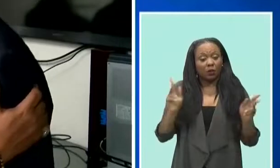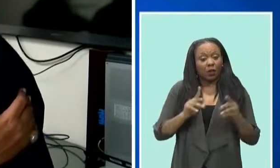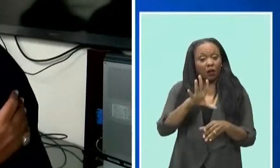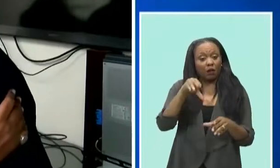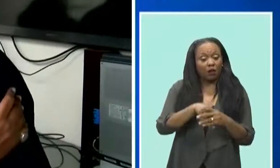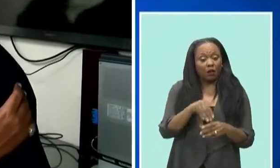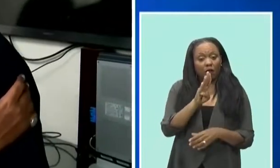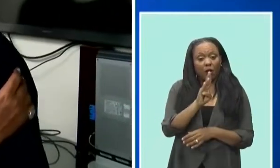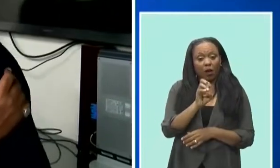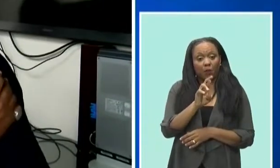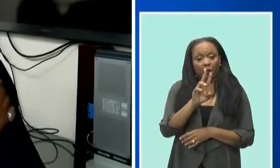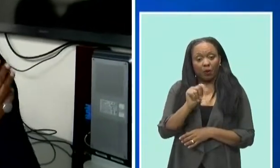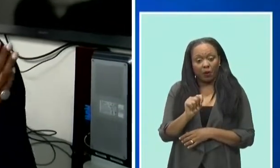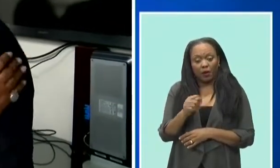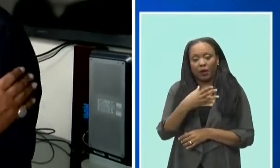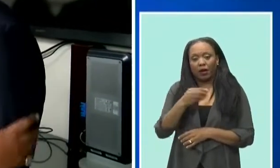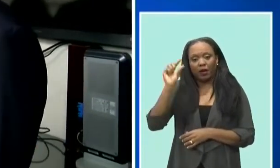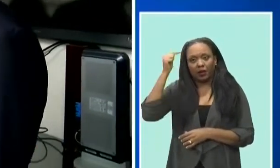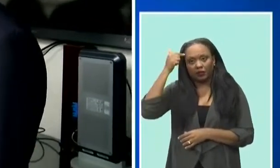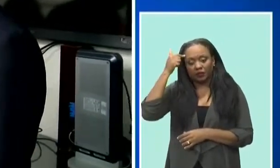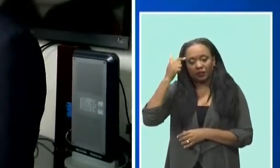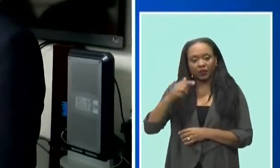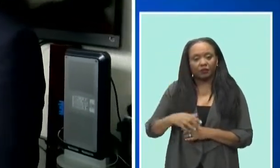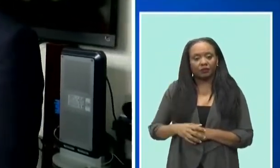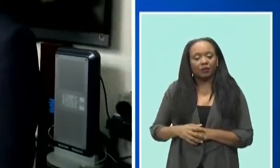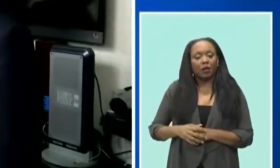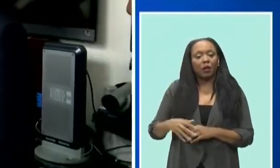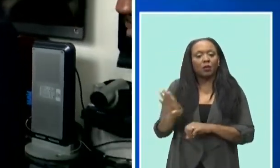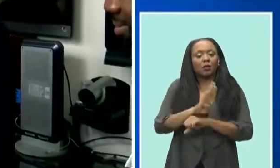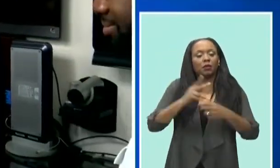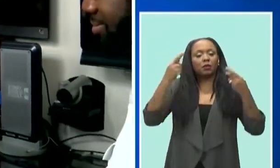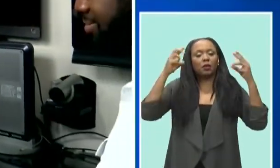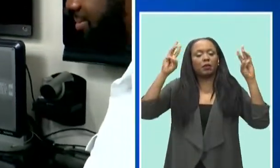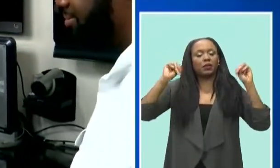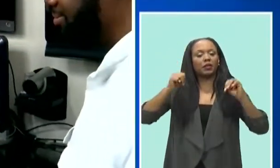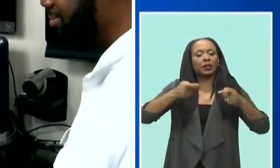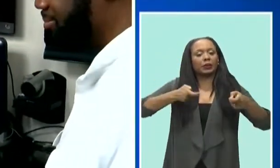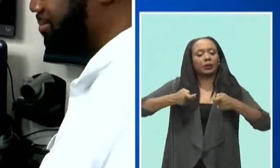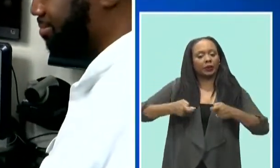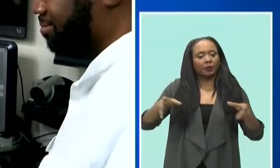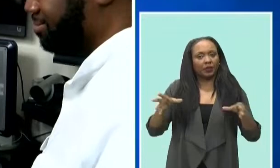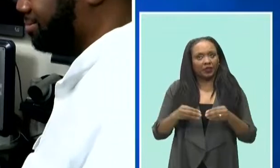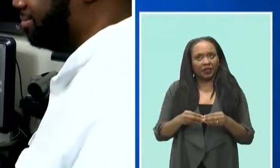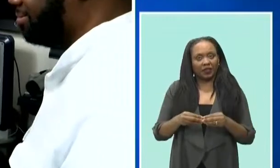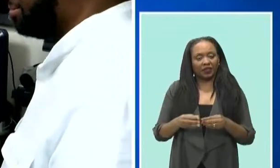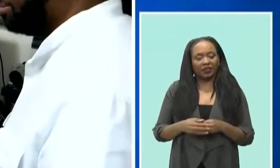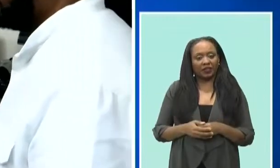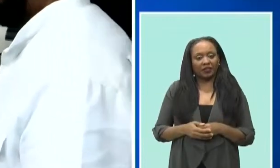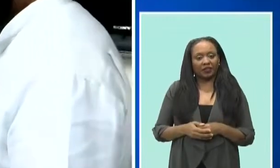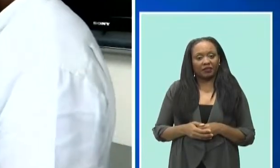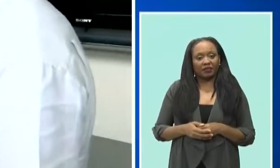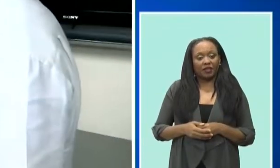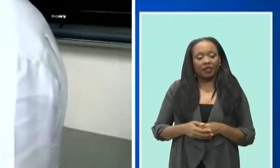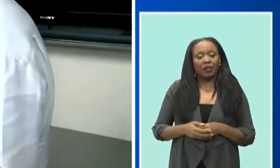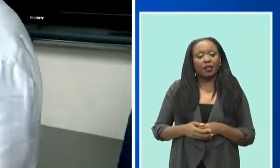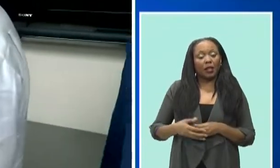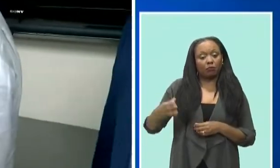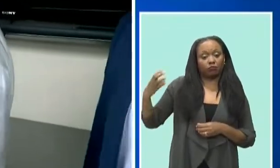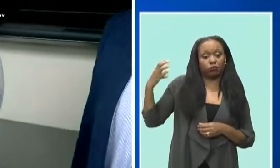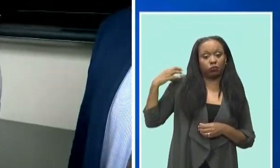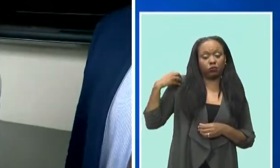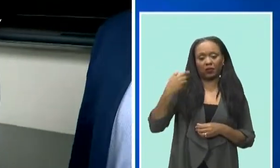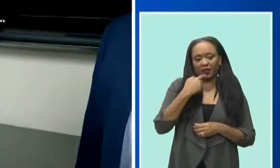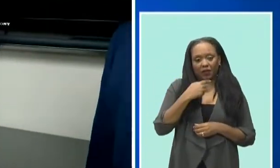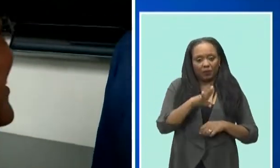program. Prime Minister Mia Amor-Motley chaired the meeting, and just after noon, Van Selm revealed that Barbados and the IMF reached